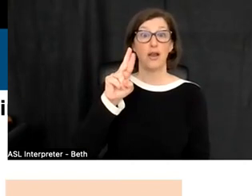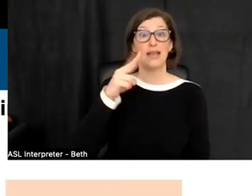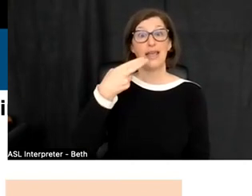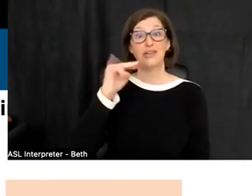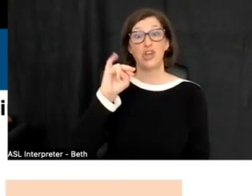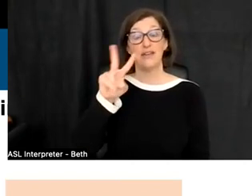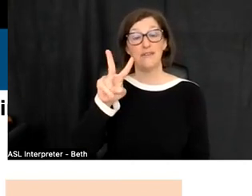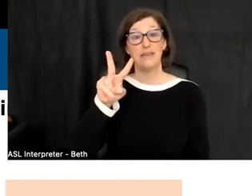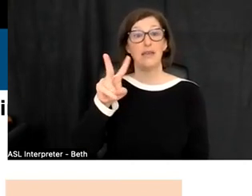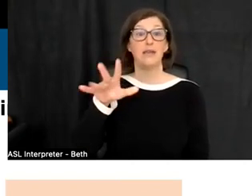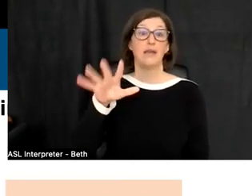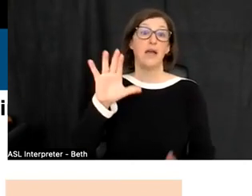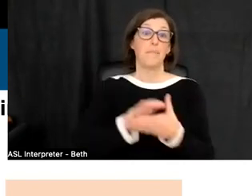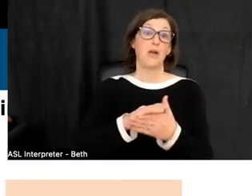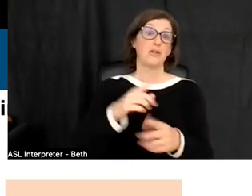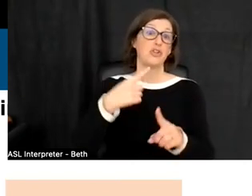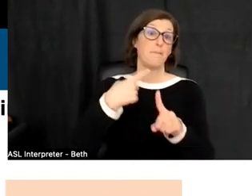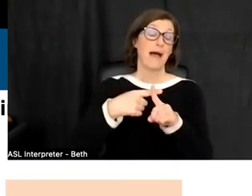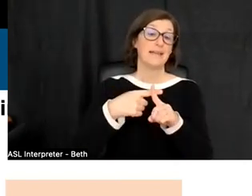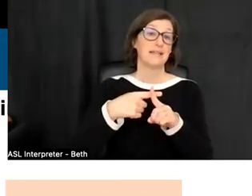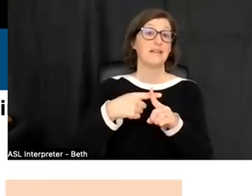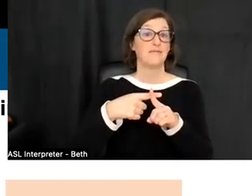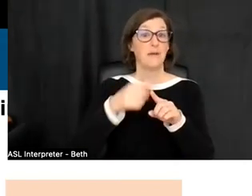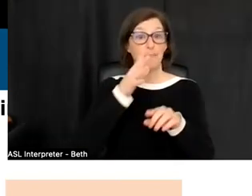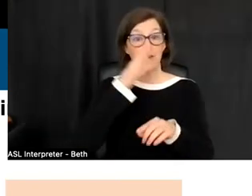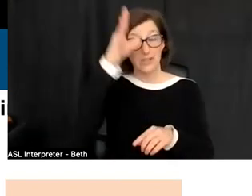positive parenting, as well as positive.